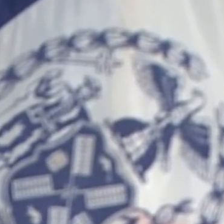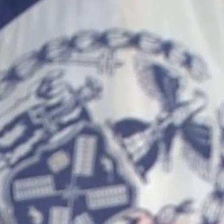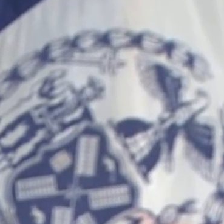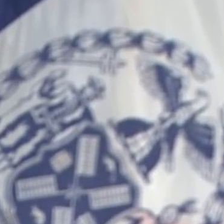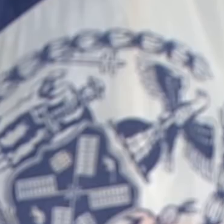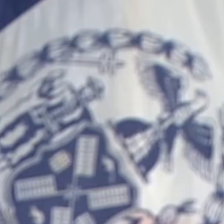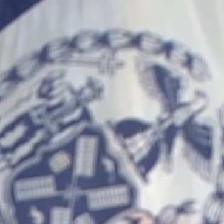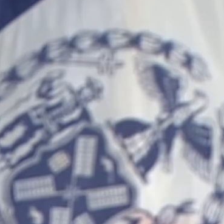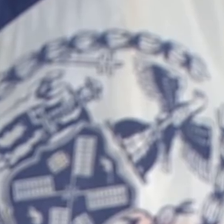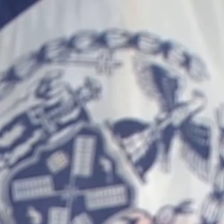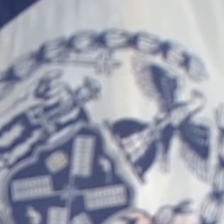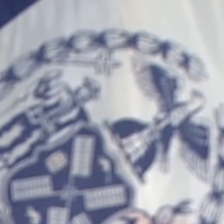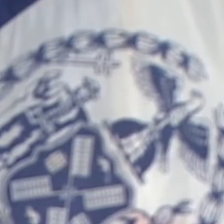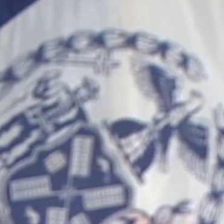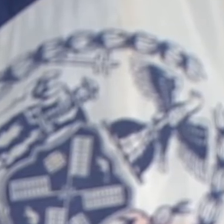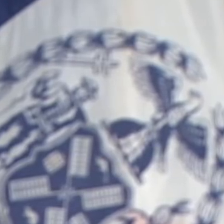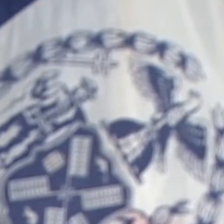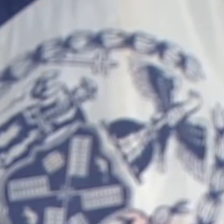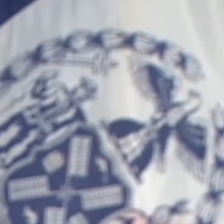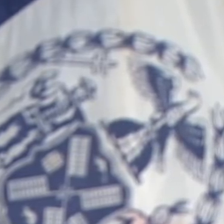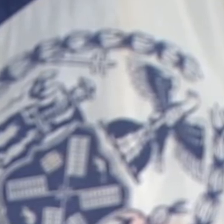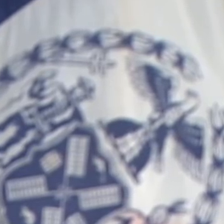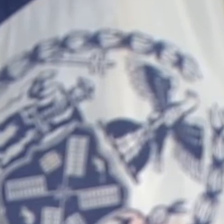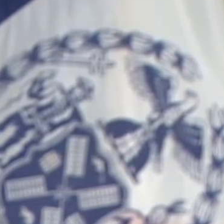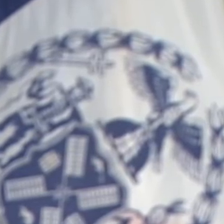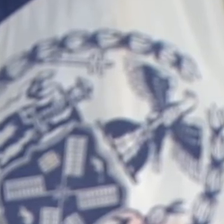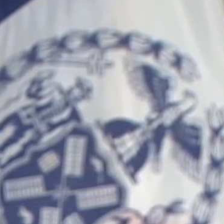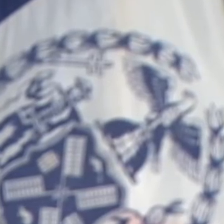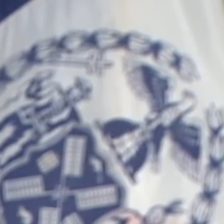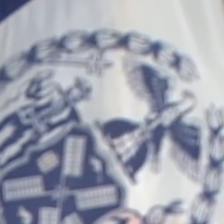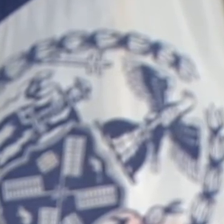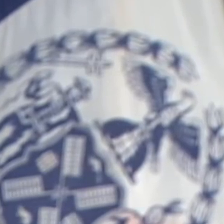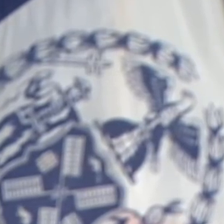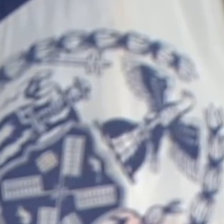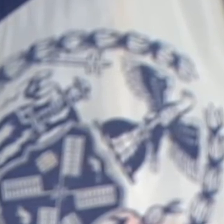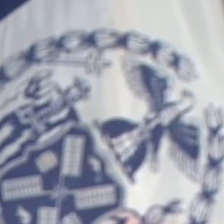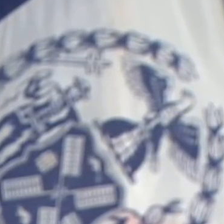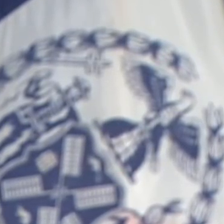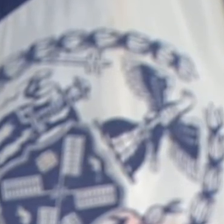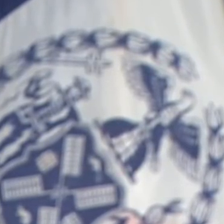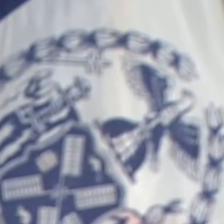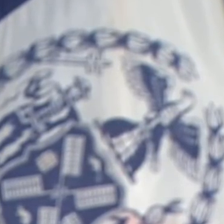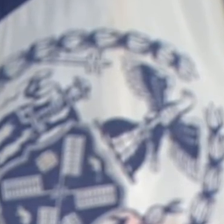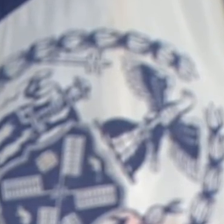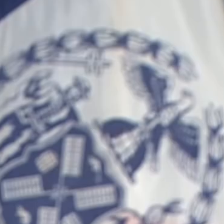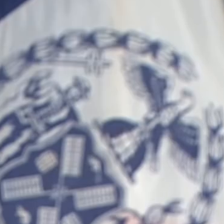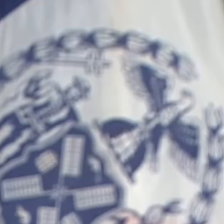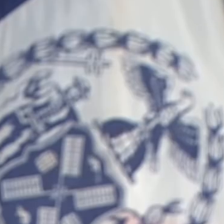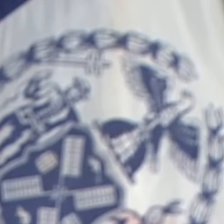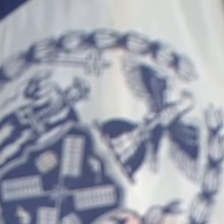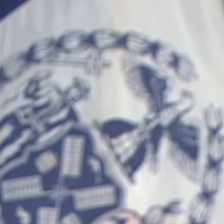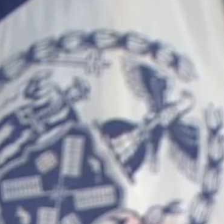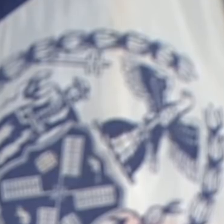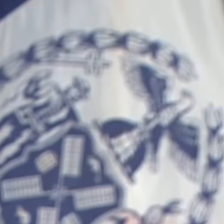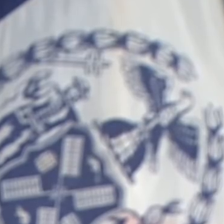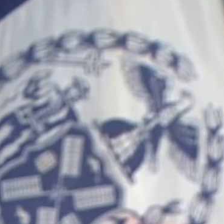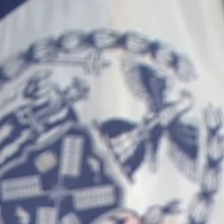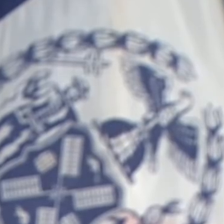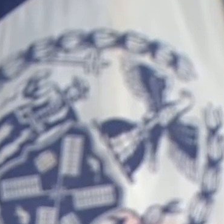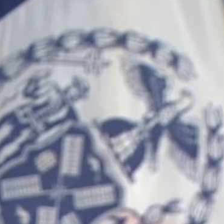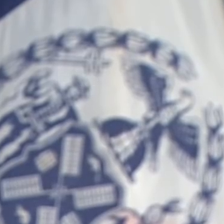direction. And I want to really talk this through for a few minutes, and I want to make it very real and very personal to all of